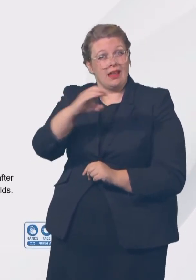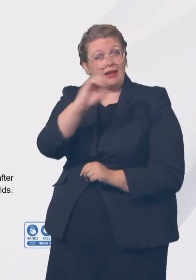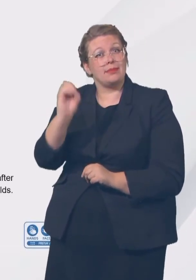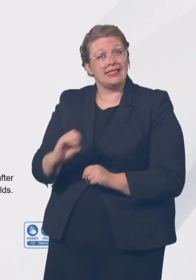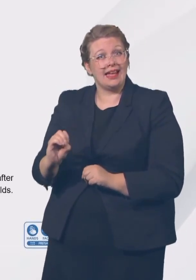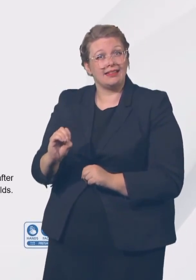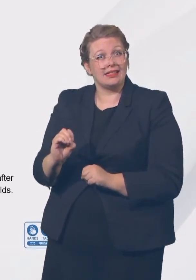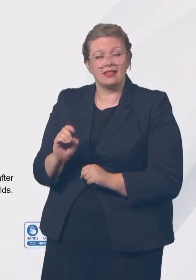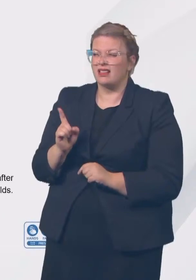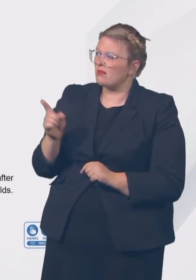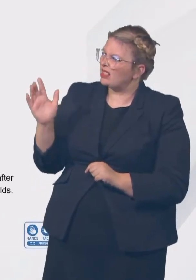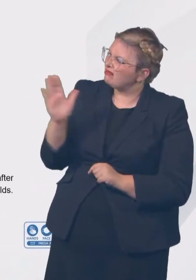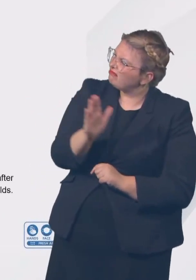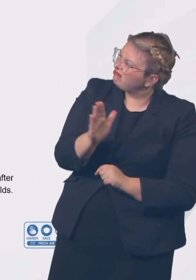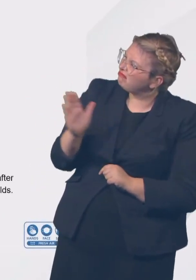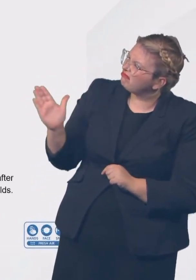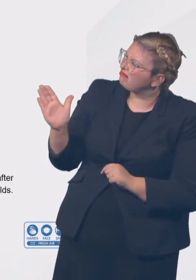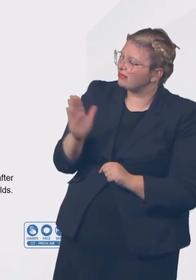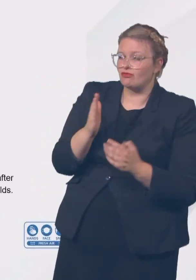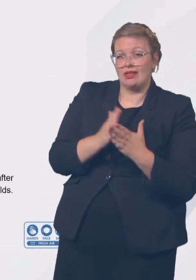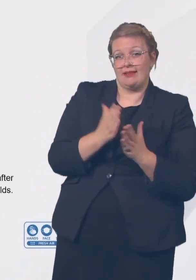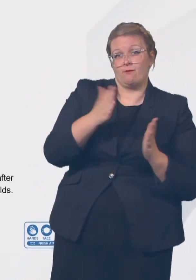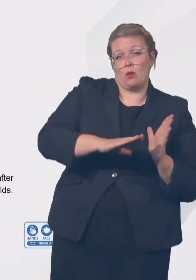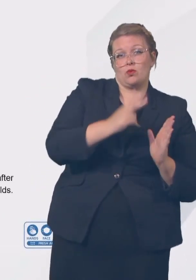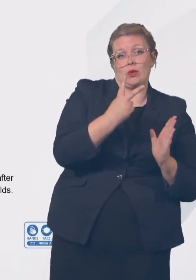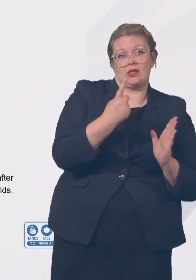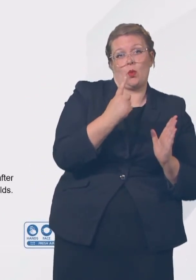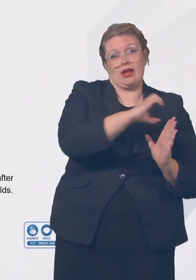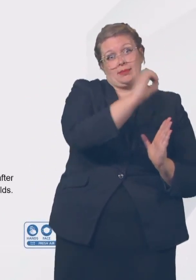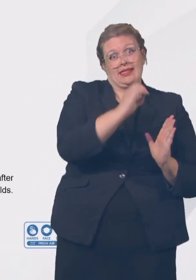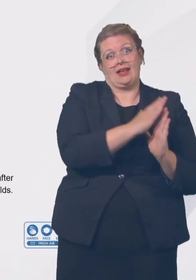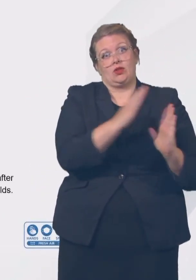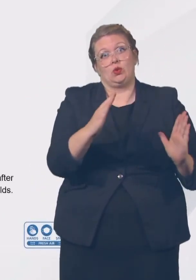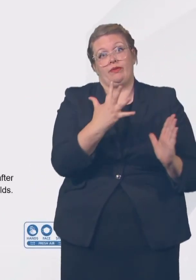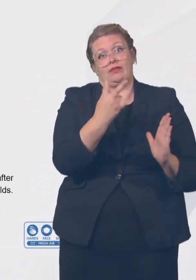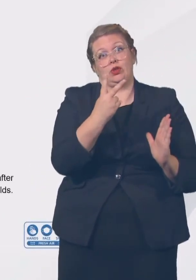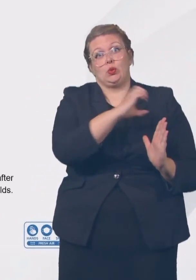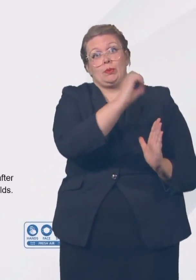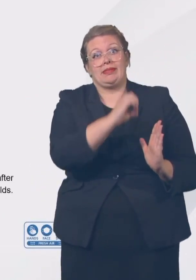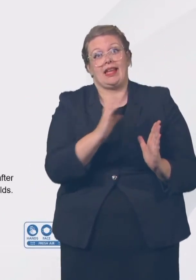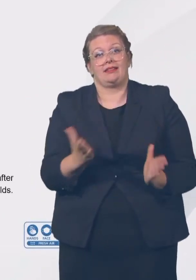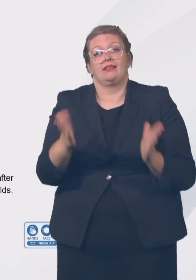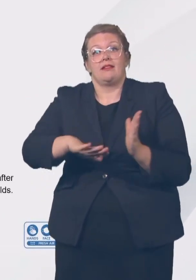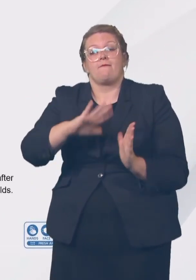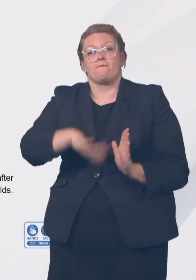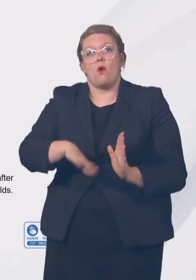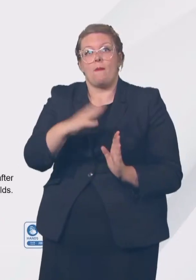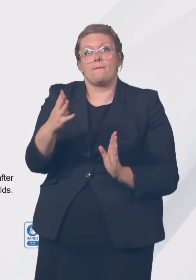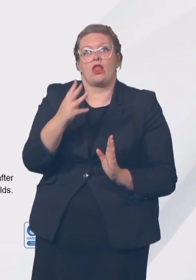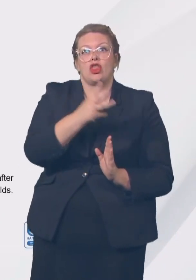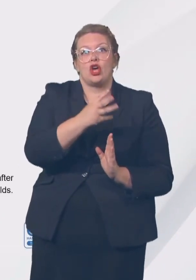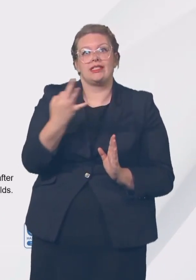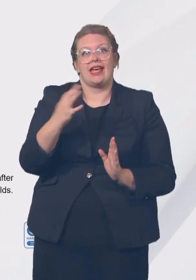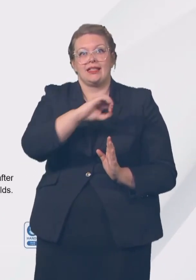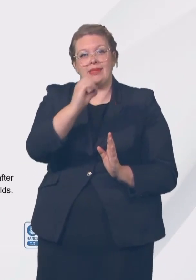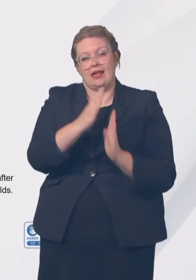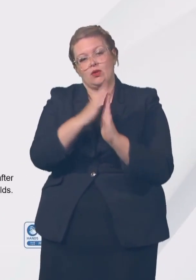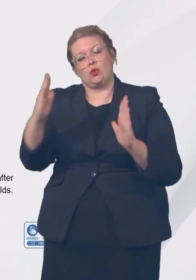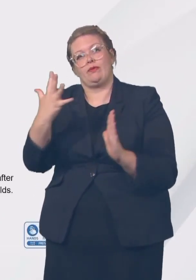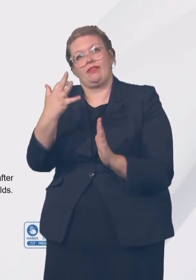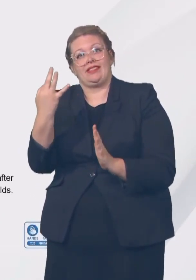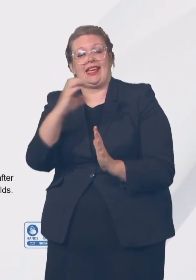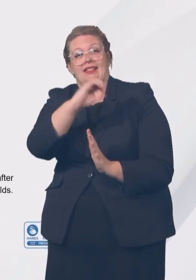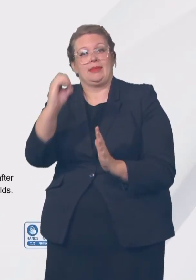really those ranges are rather more important, illustrating, even despite that massive size of the study, the uncertainties